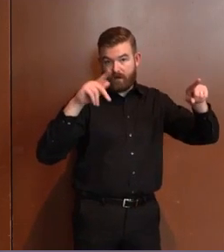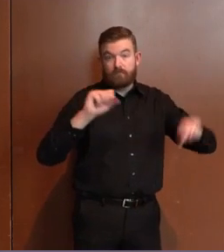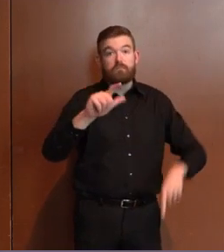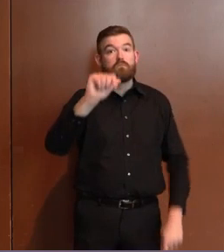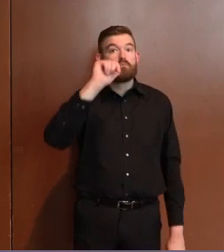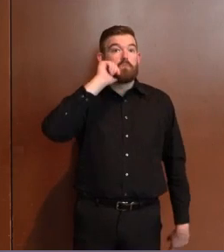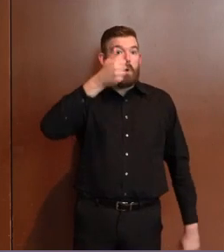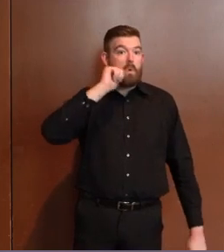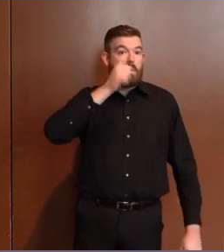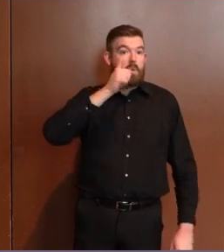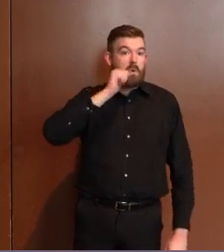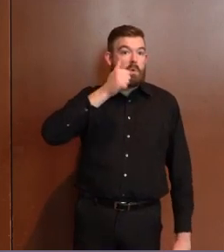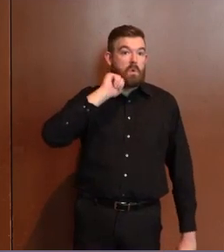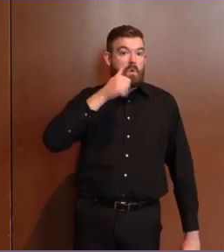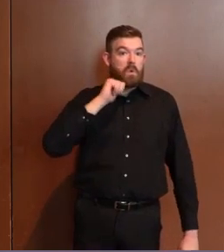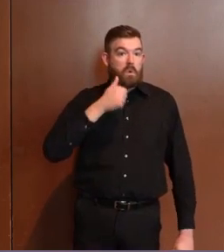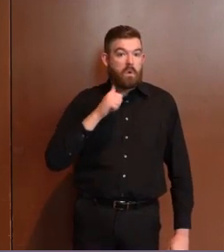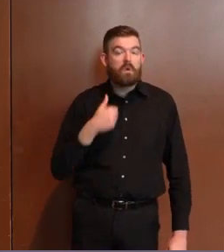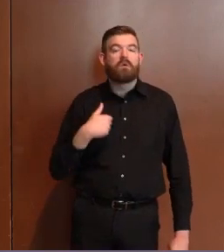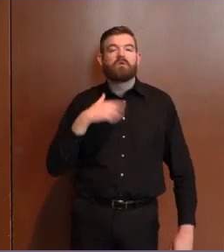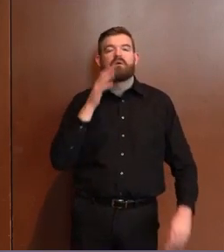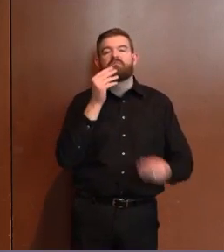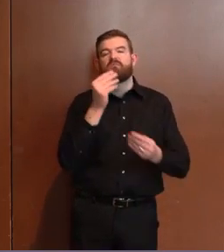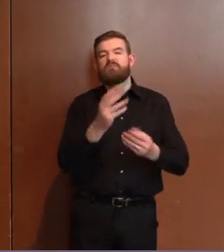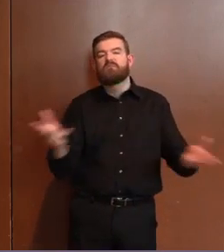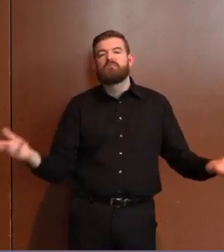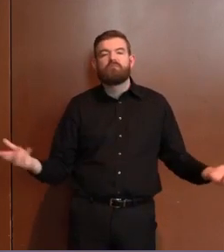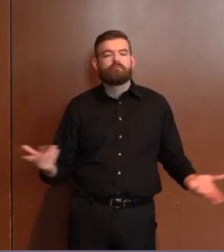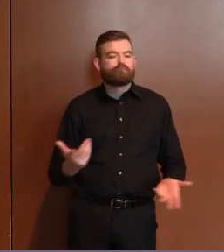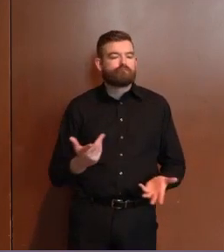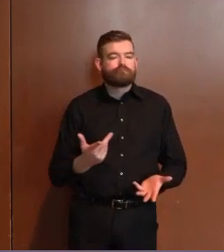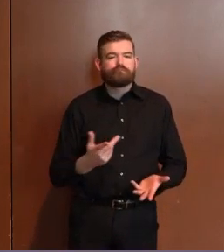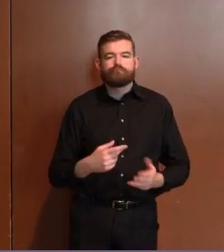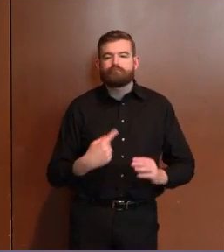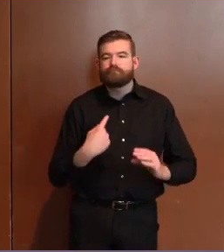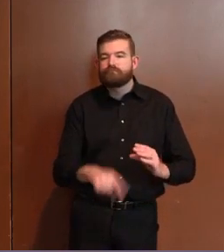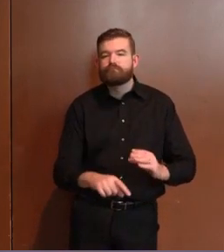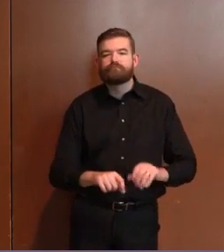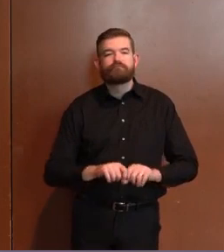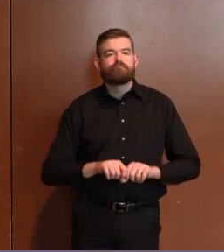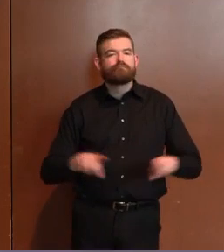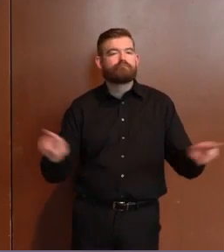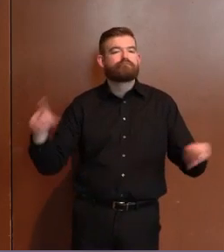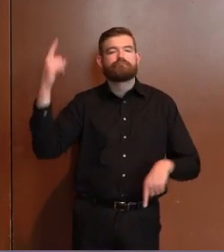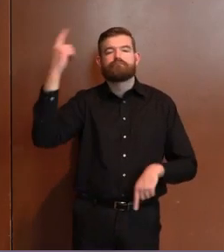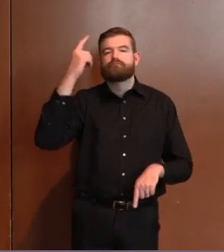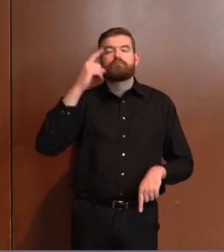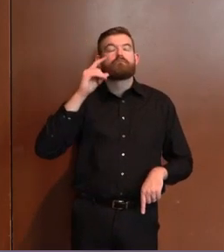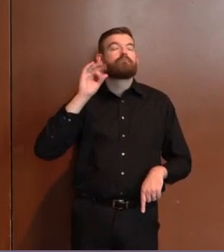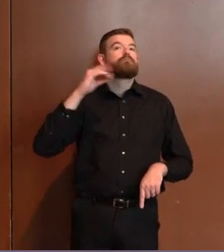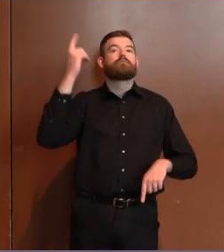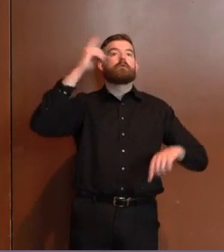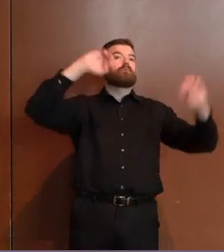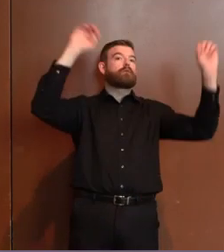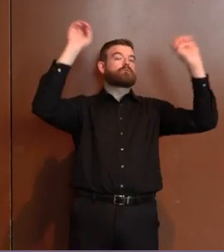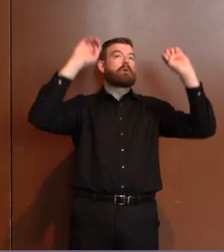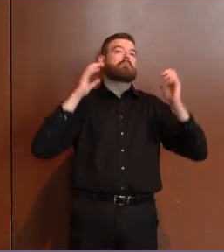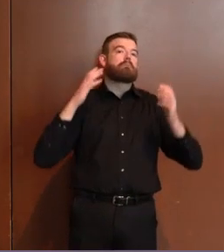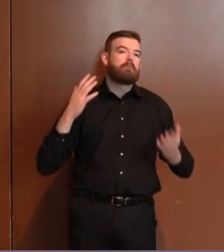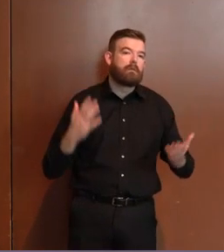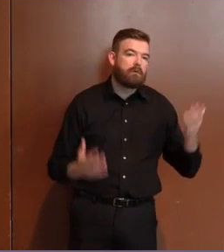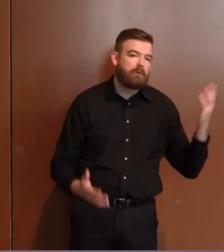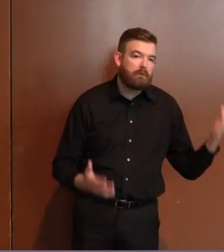paper. Unless there's a meaningful material reason to gather even by telephone, in which case we will reserve